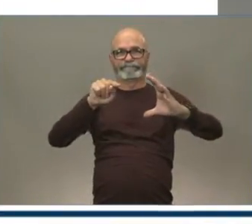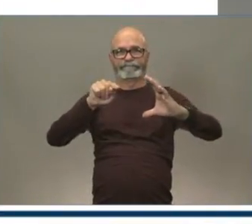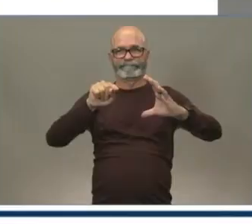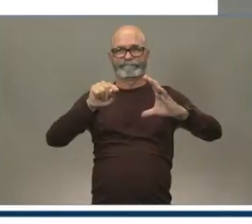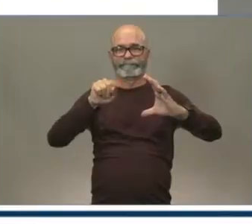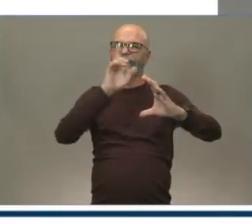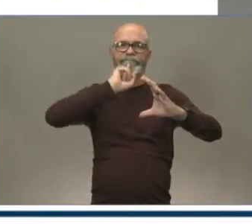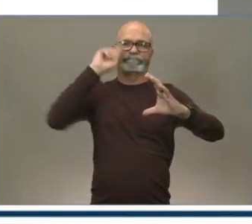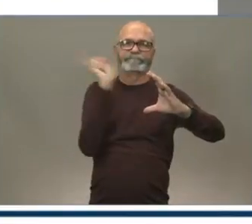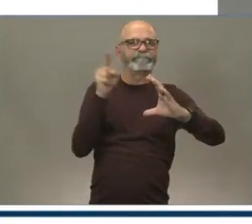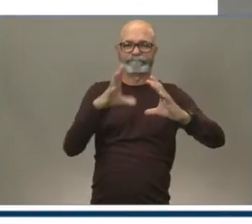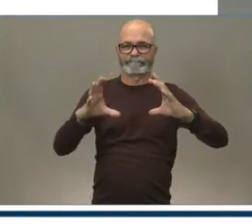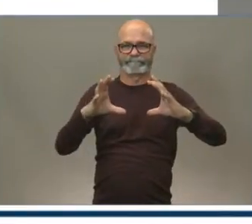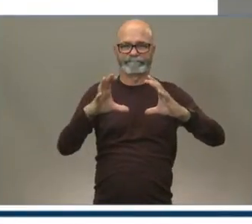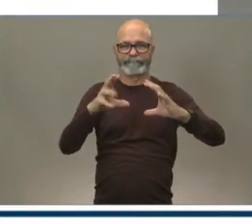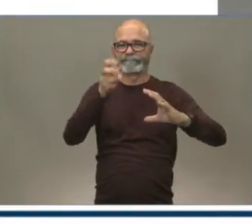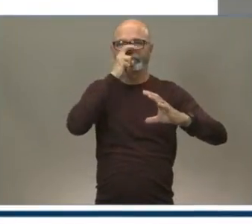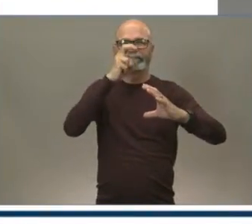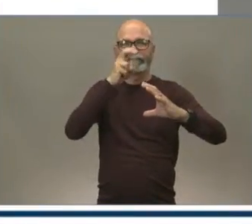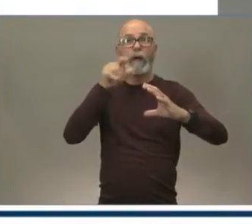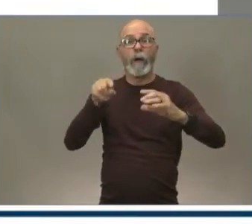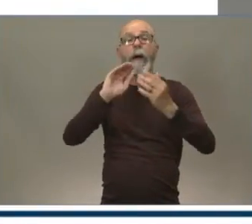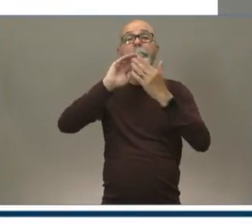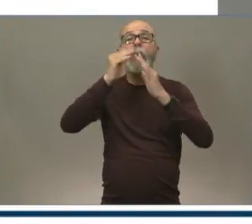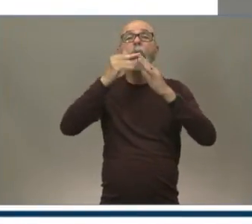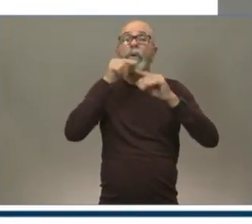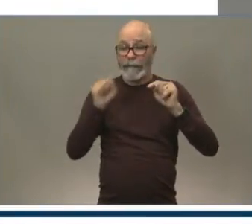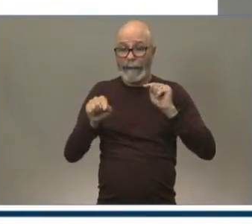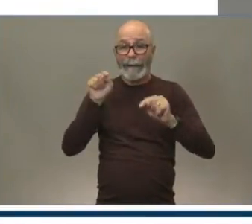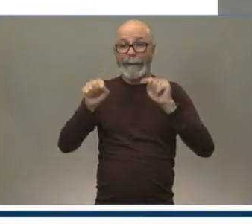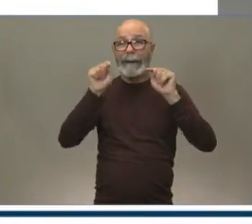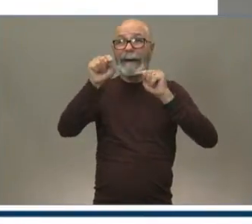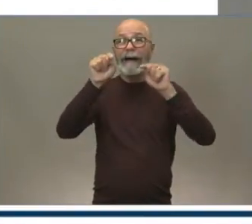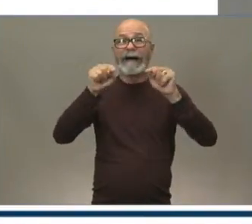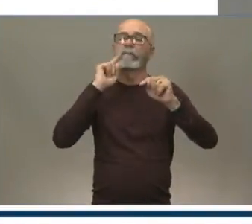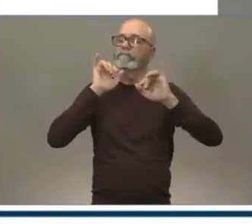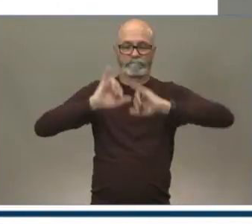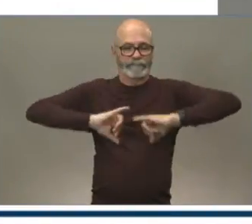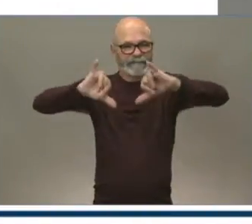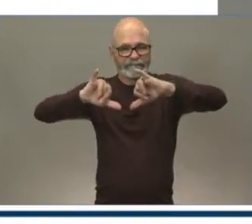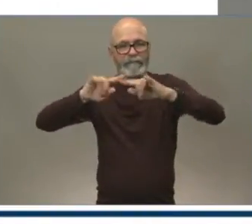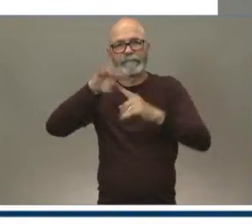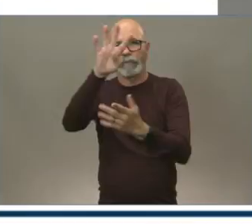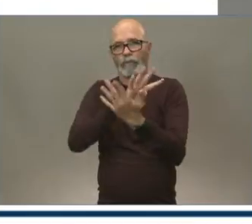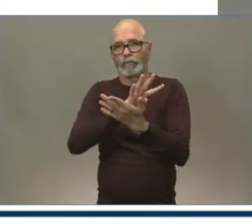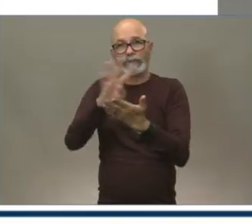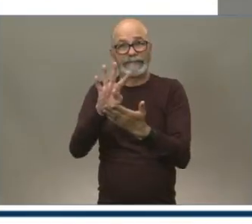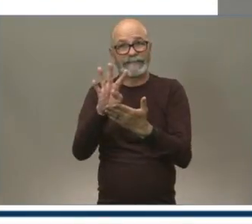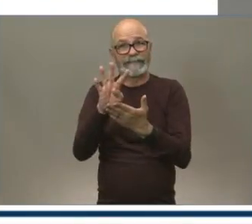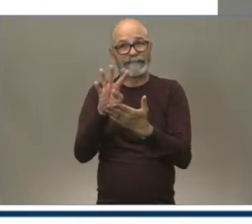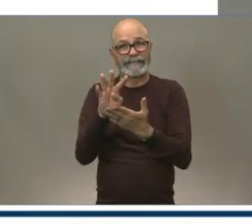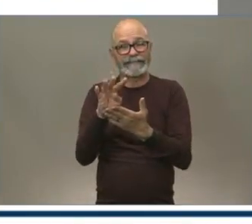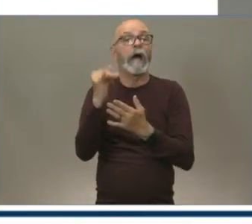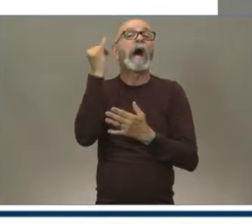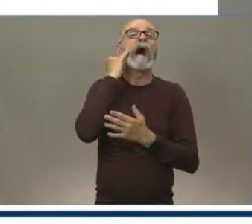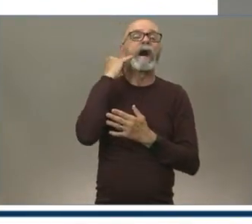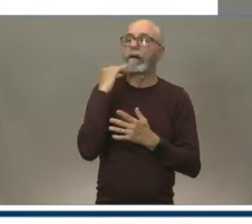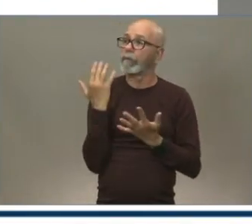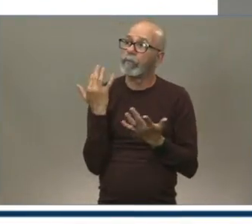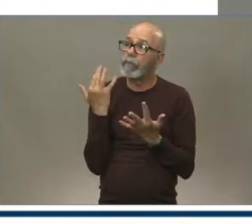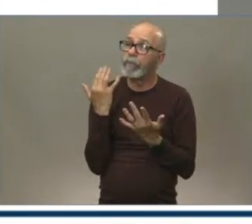Municipality and nearby communities for 4 weeks. With hard work, if things start to improve, we may be able to loosen restrictions a little